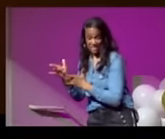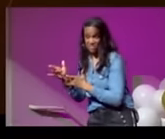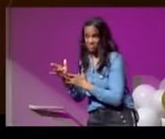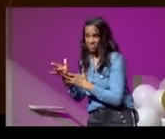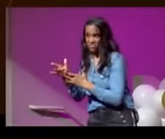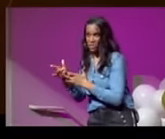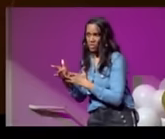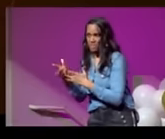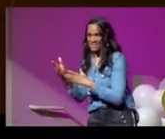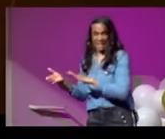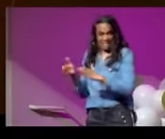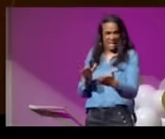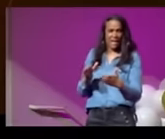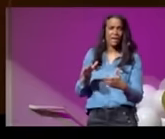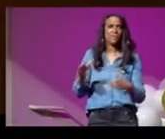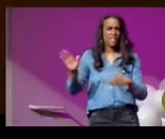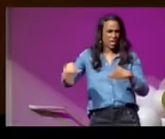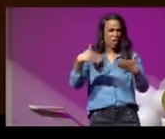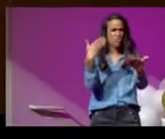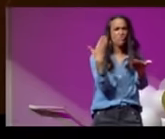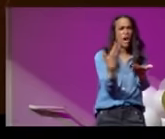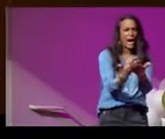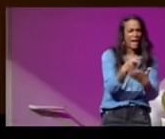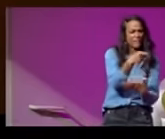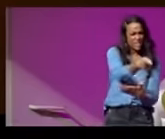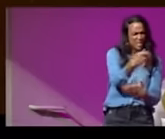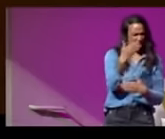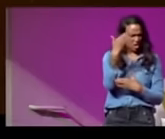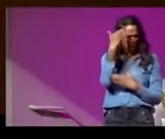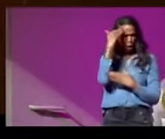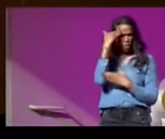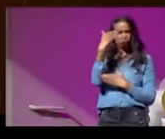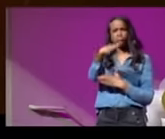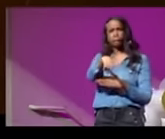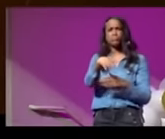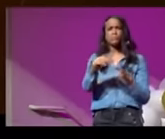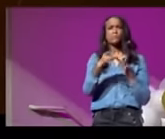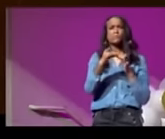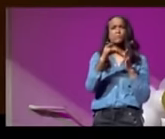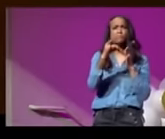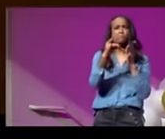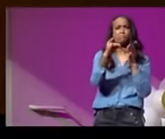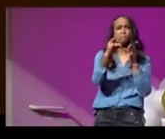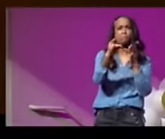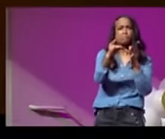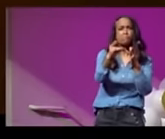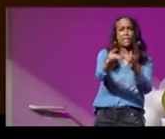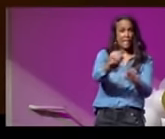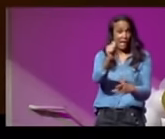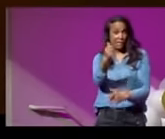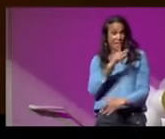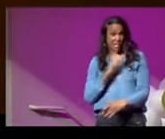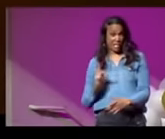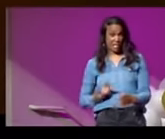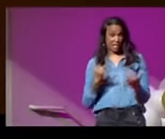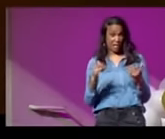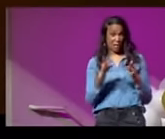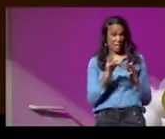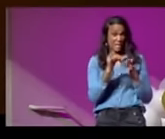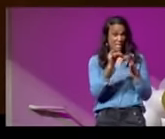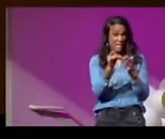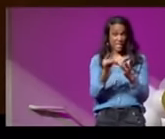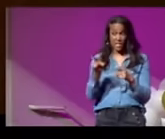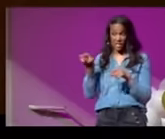Israel. But when he heard that Archelaus was reigning in Judea in place of his father Herod, he was afraid to go